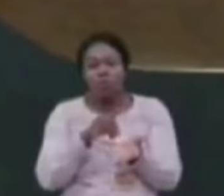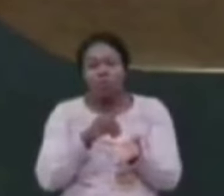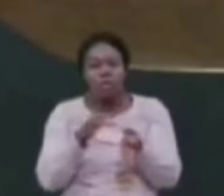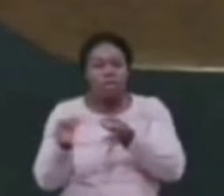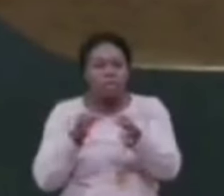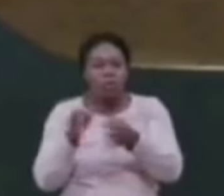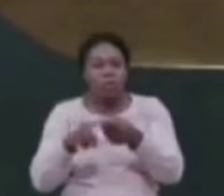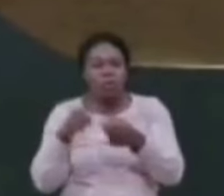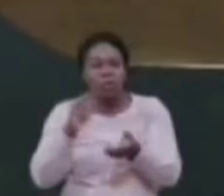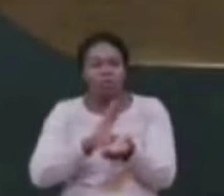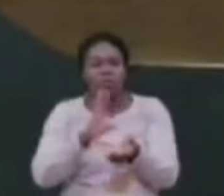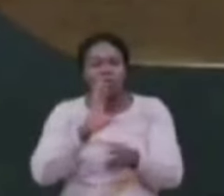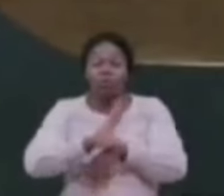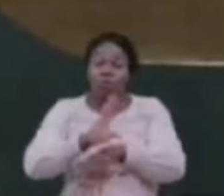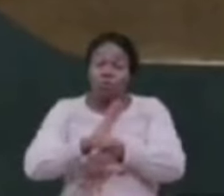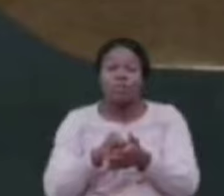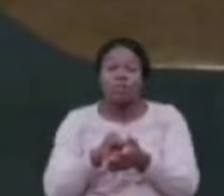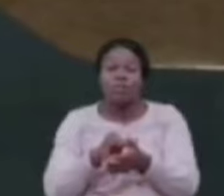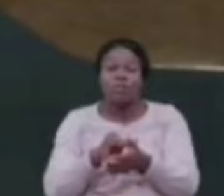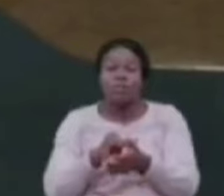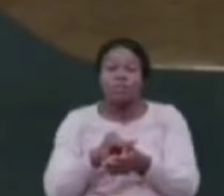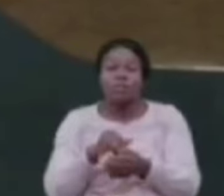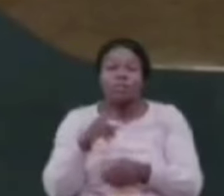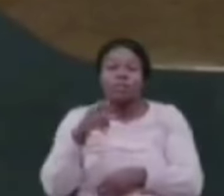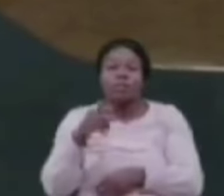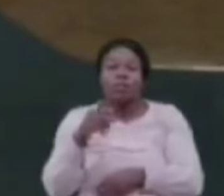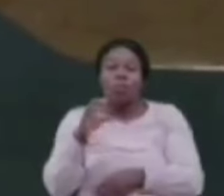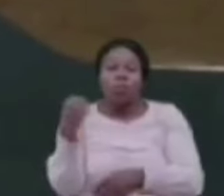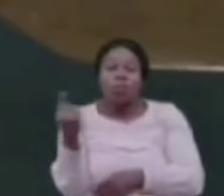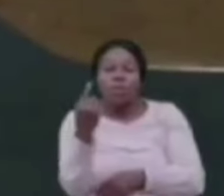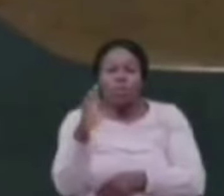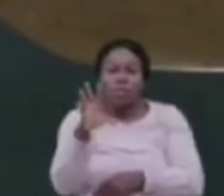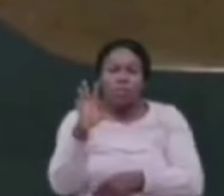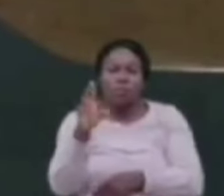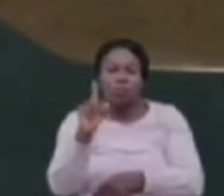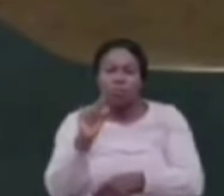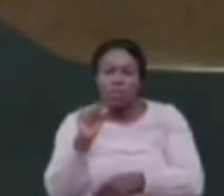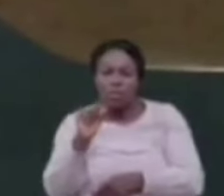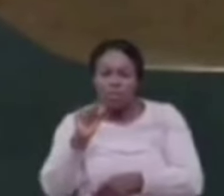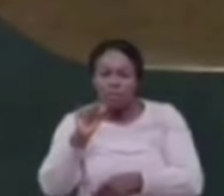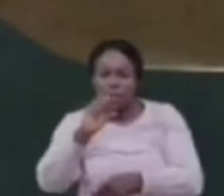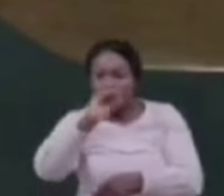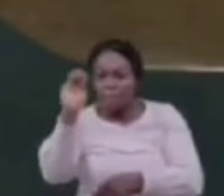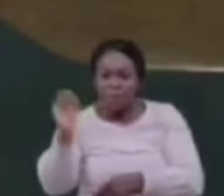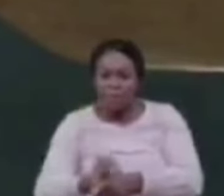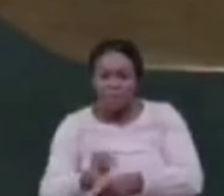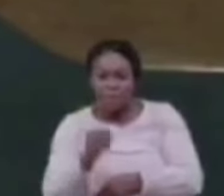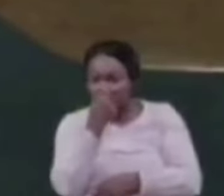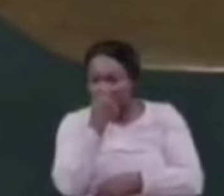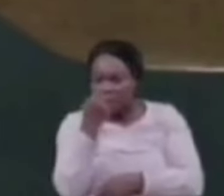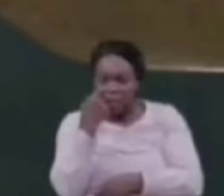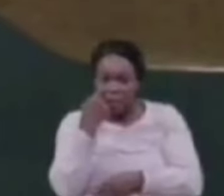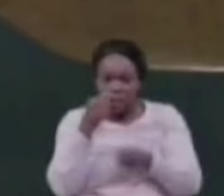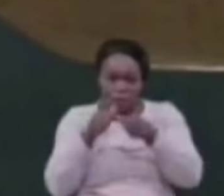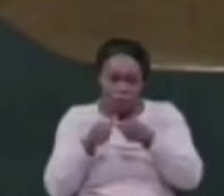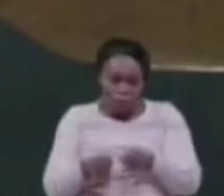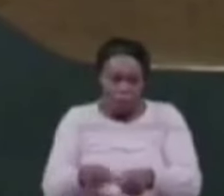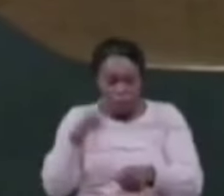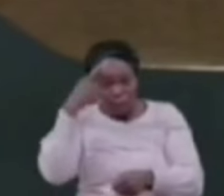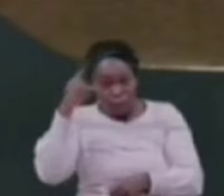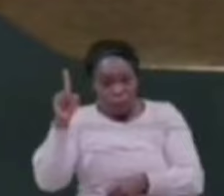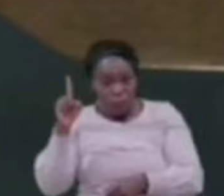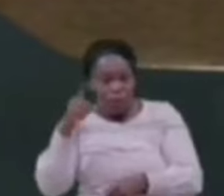And yesterday, when our guest speaker was speaking in prayer, and he